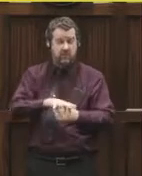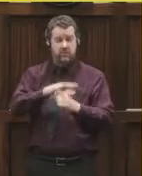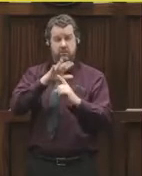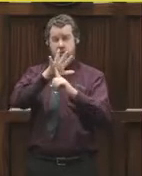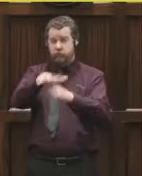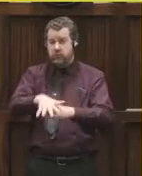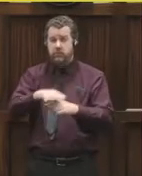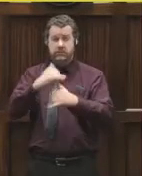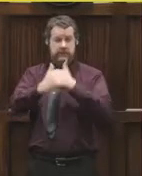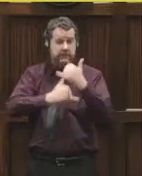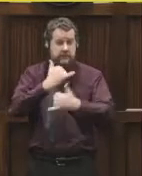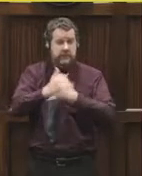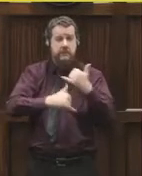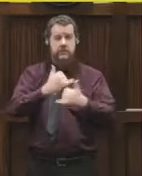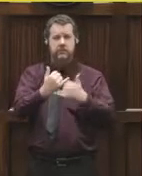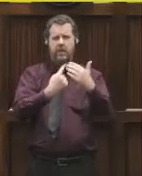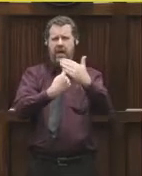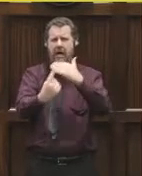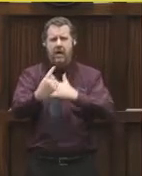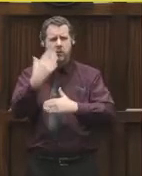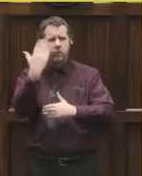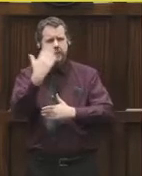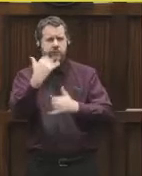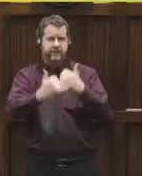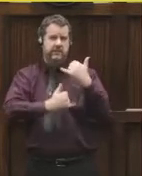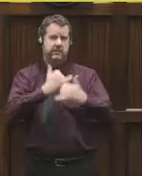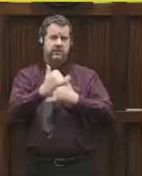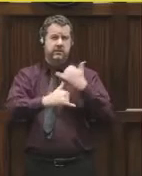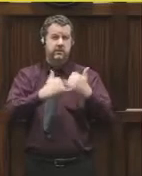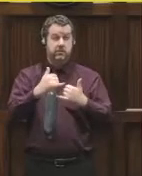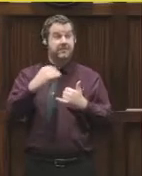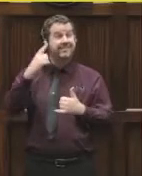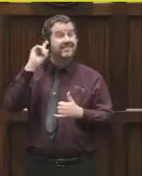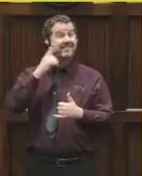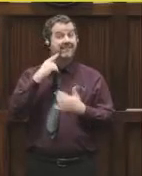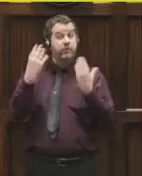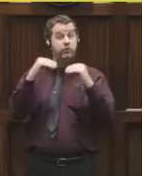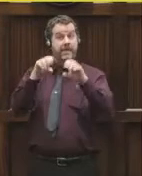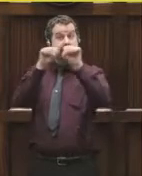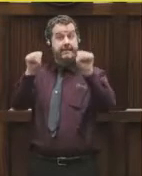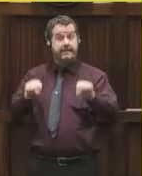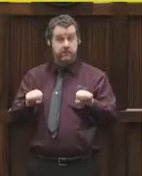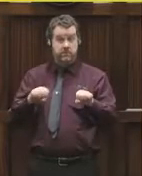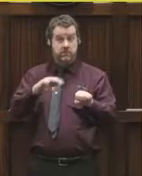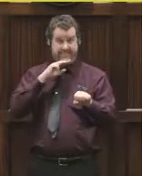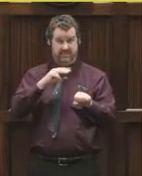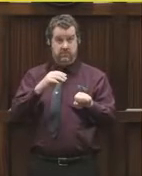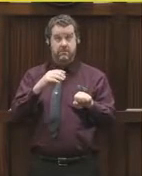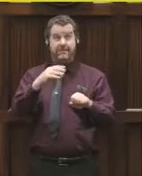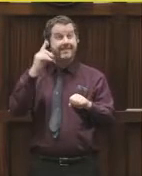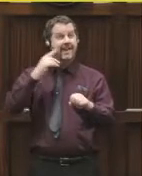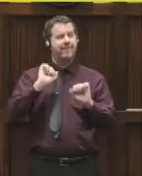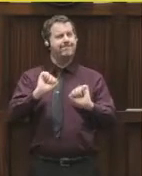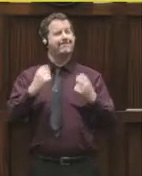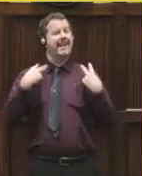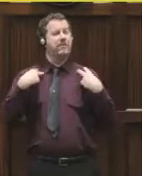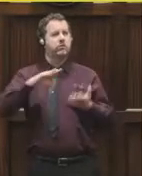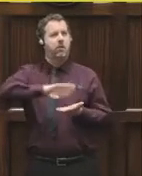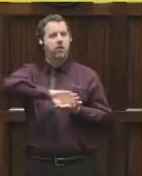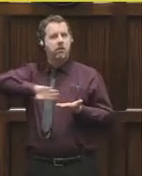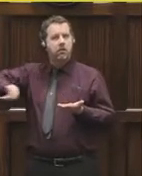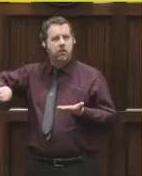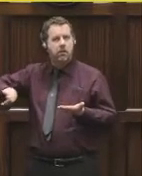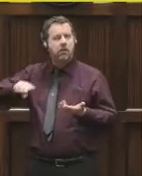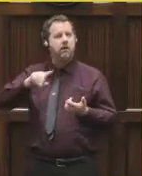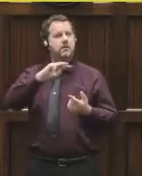isolation. The Irish State's education system marginalises their language, and it has resulted in social isolation